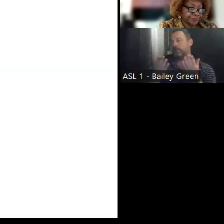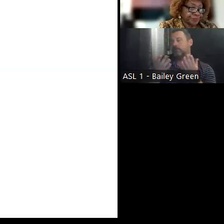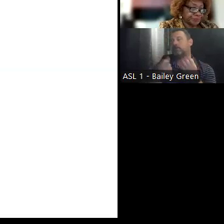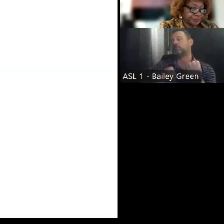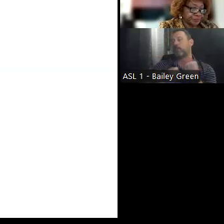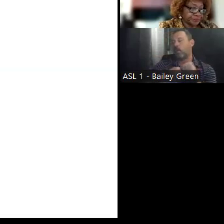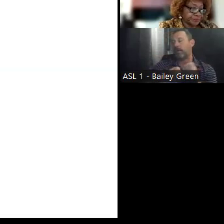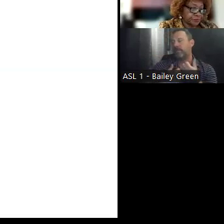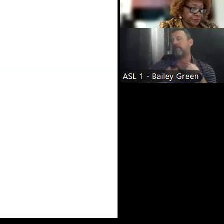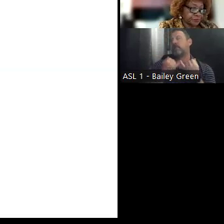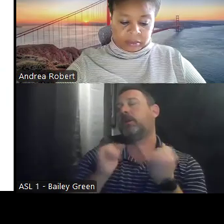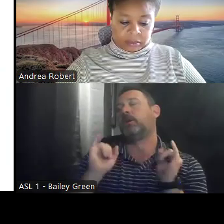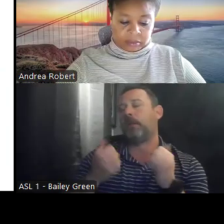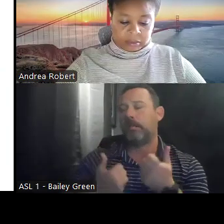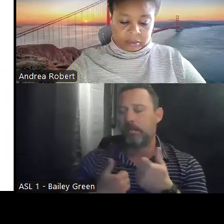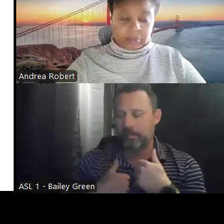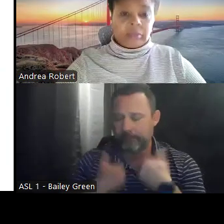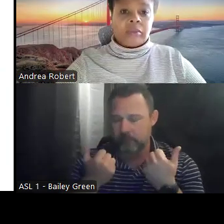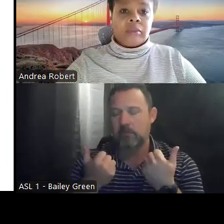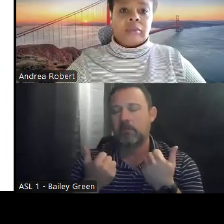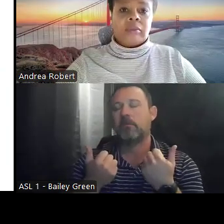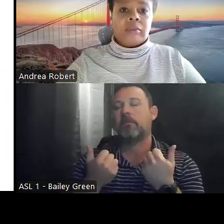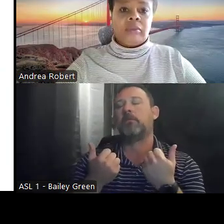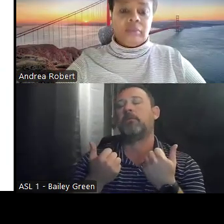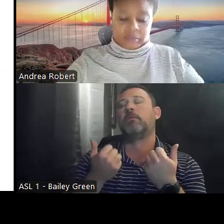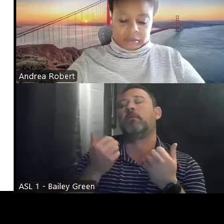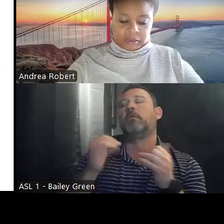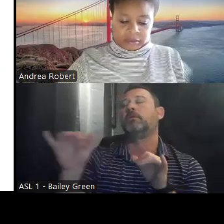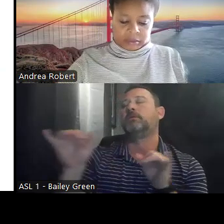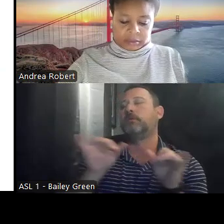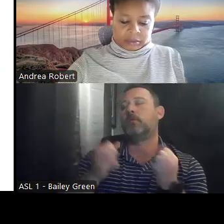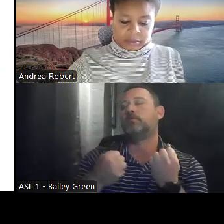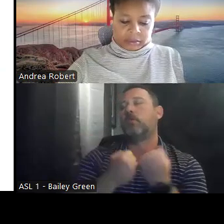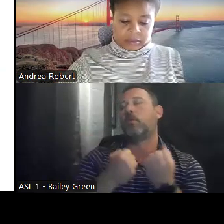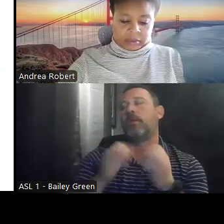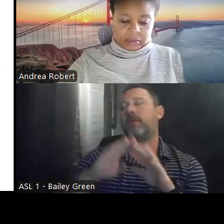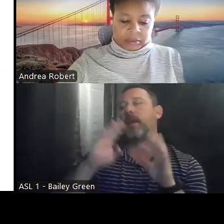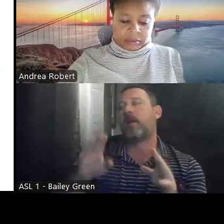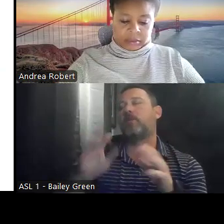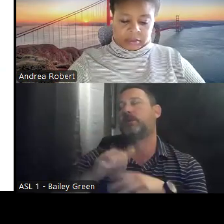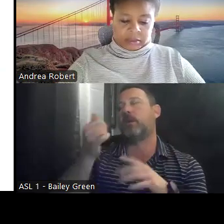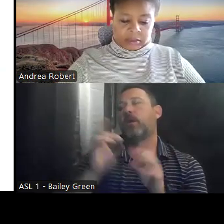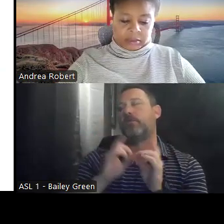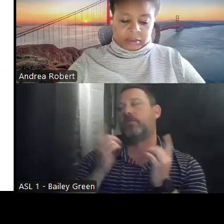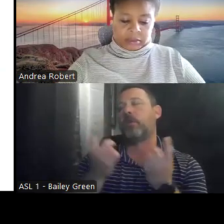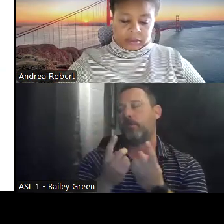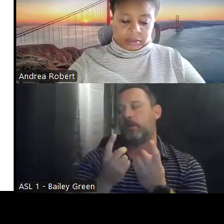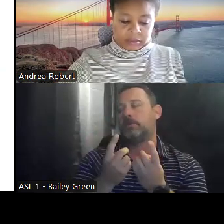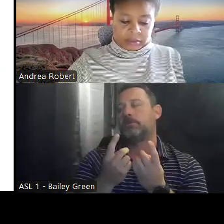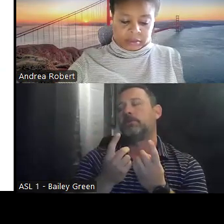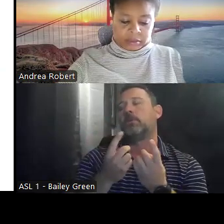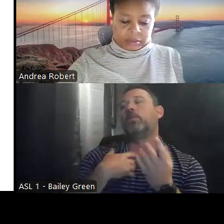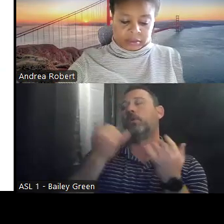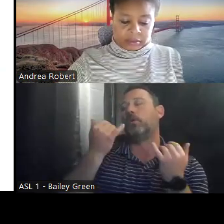supported living, independent living, which is similar to supportive housing and other departments. And we